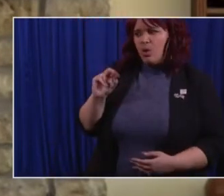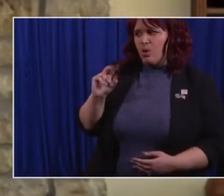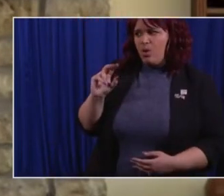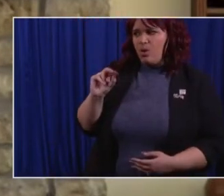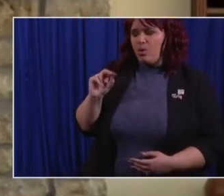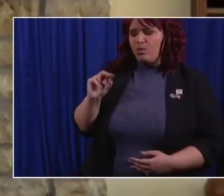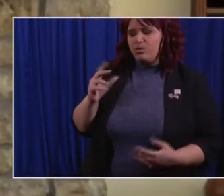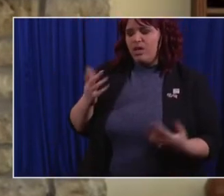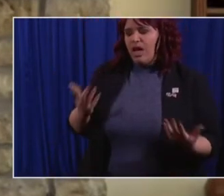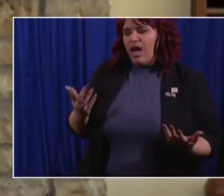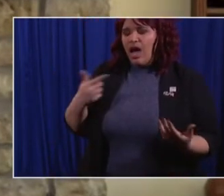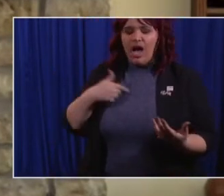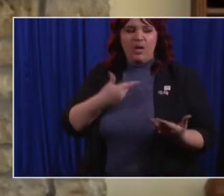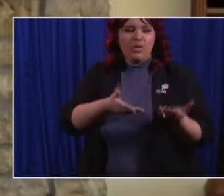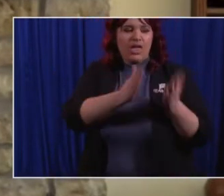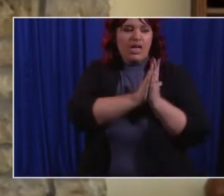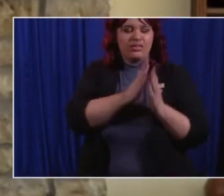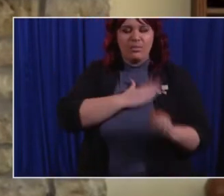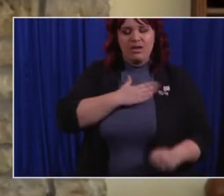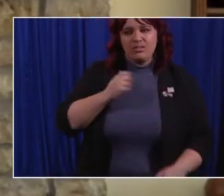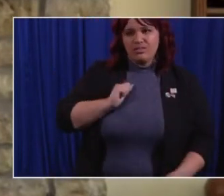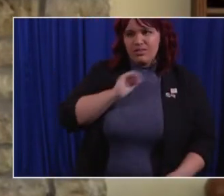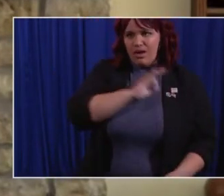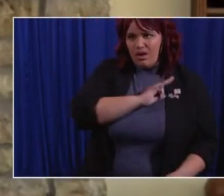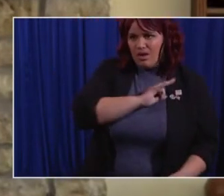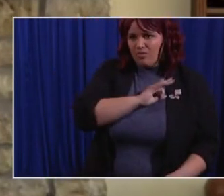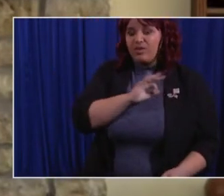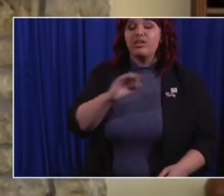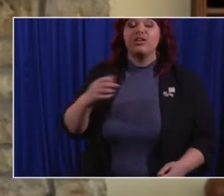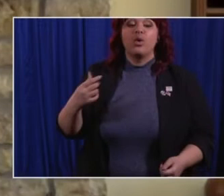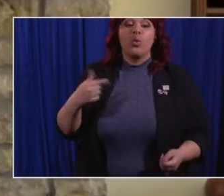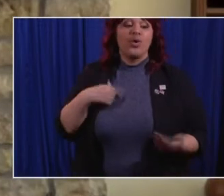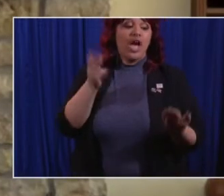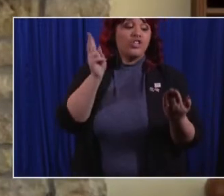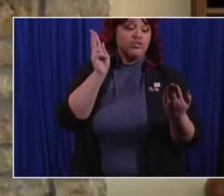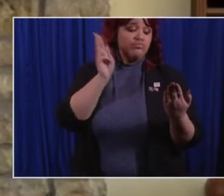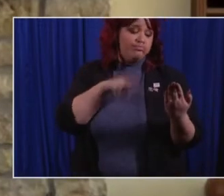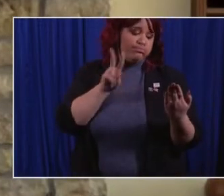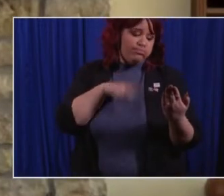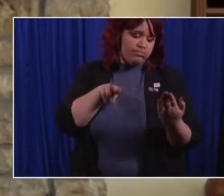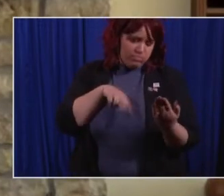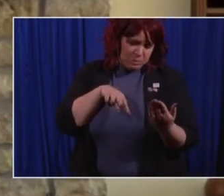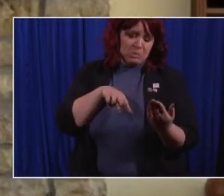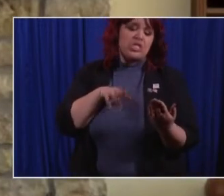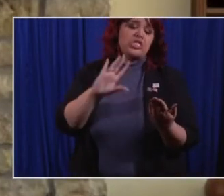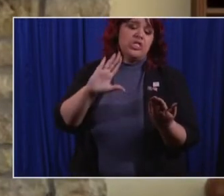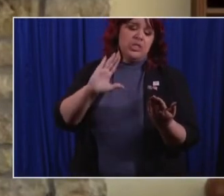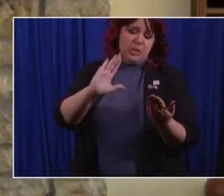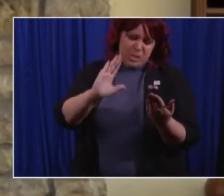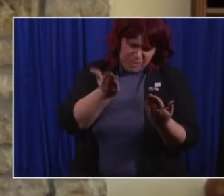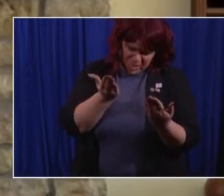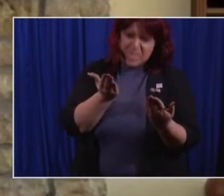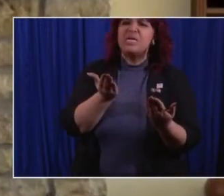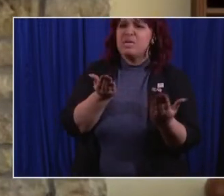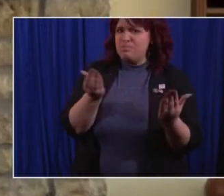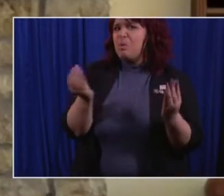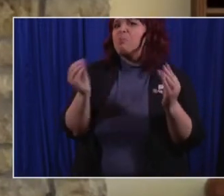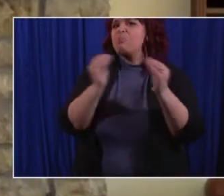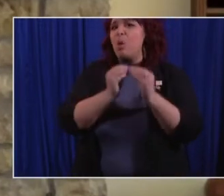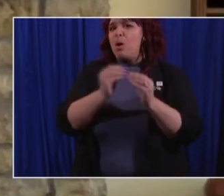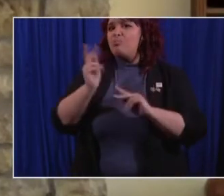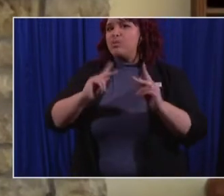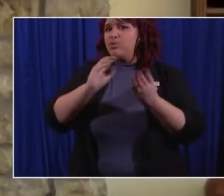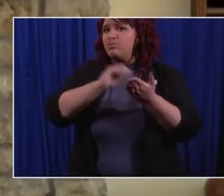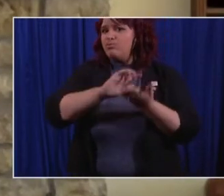look to me, just by eyeballing them, look like they were better. But I can't really give you that quantity,